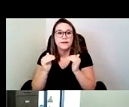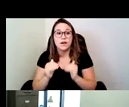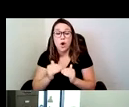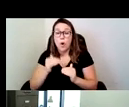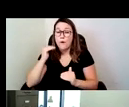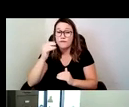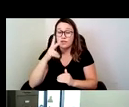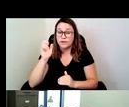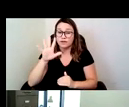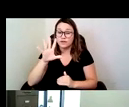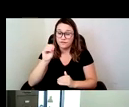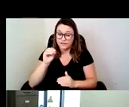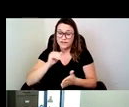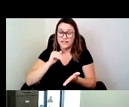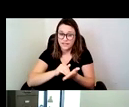350,000, yes,